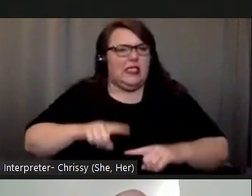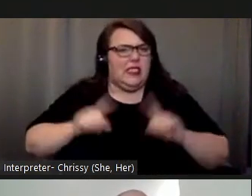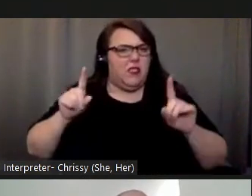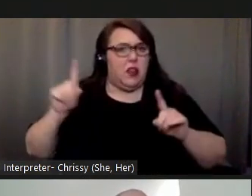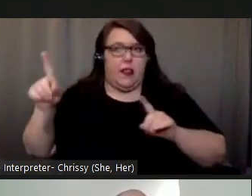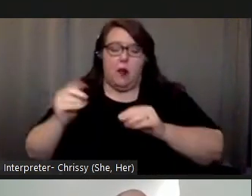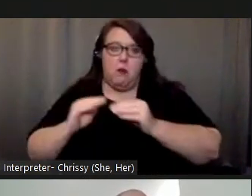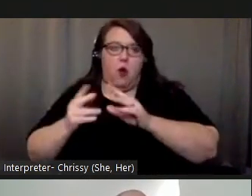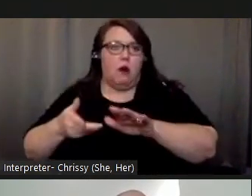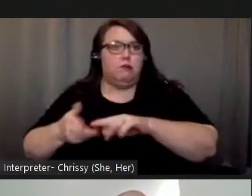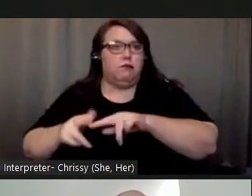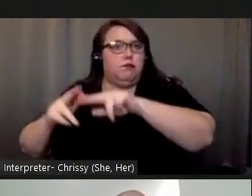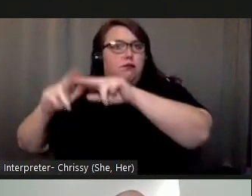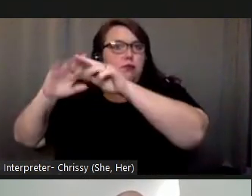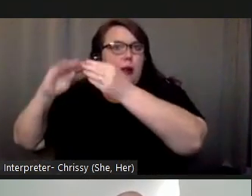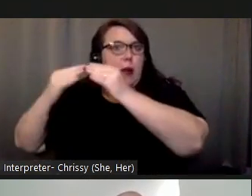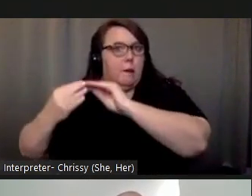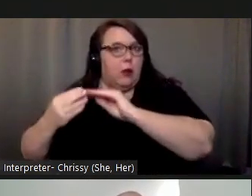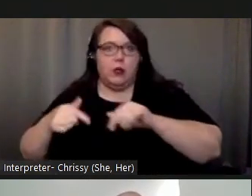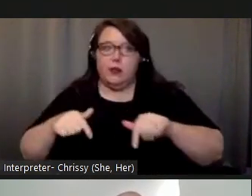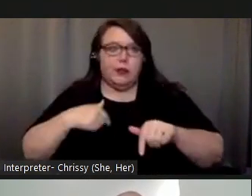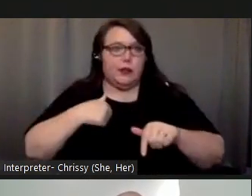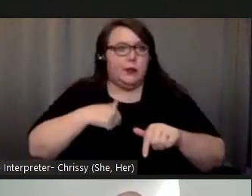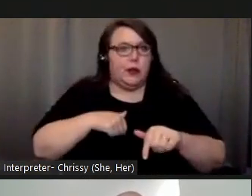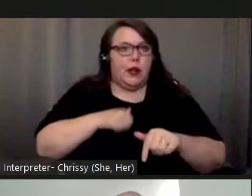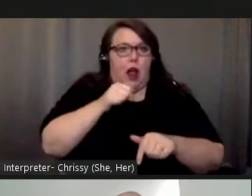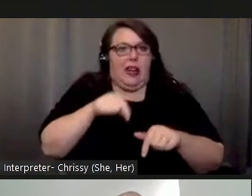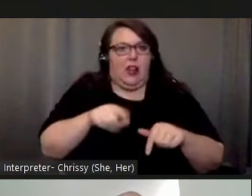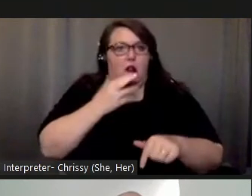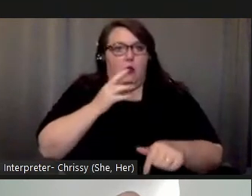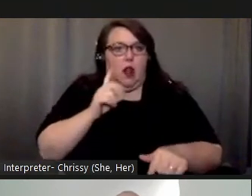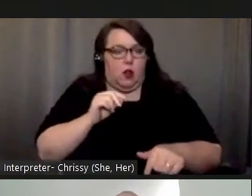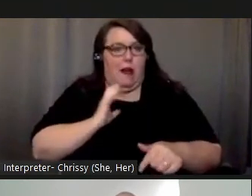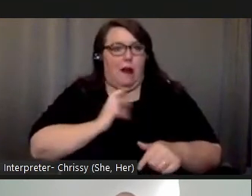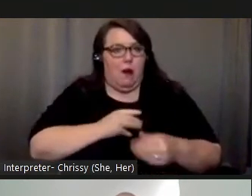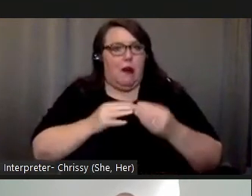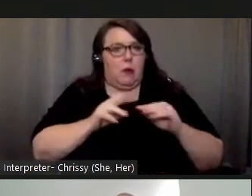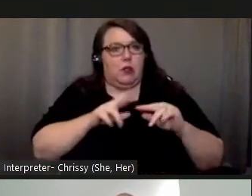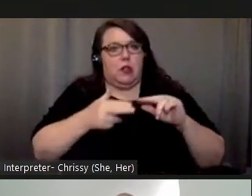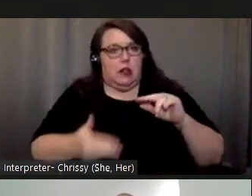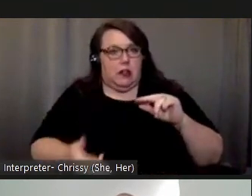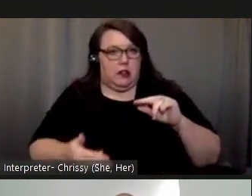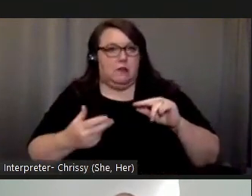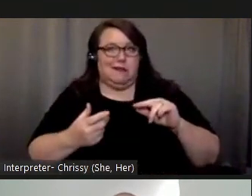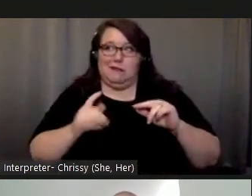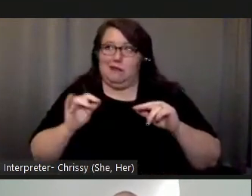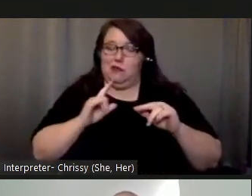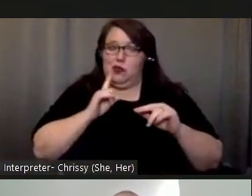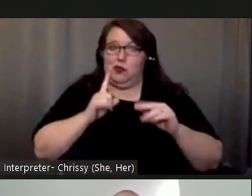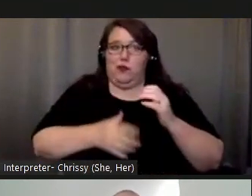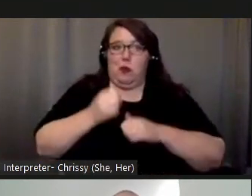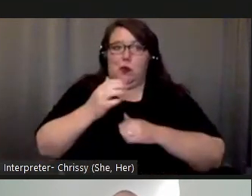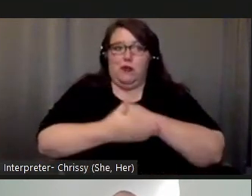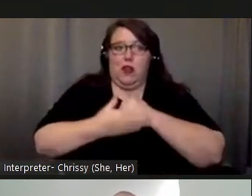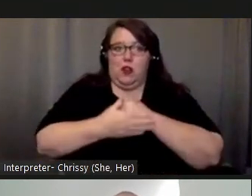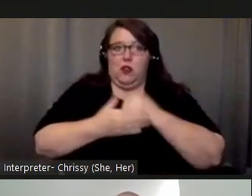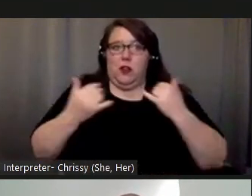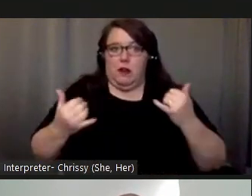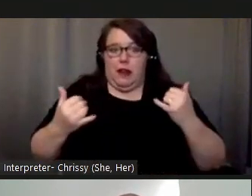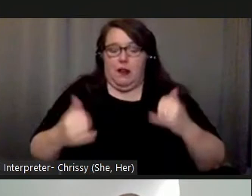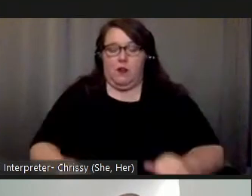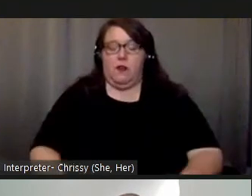epidemic, which we are not in right now in Colorado. We've got declining rates, and actually the same holds true for most of the country right now. And